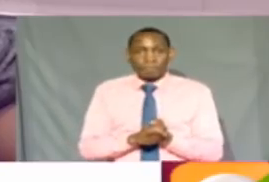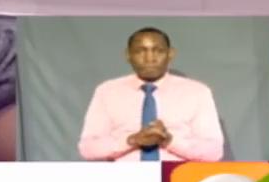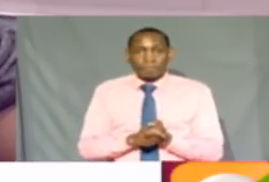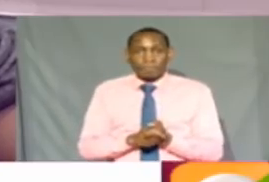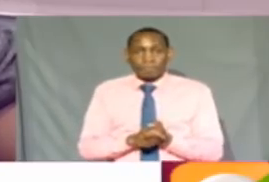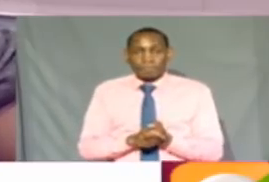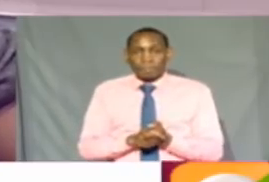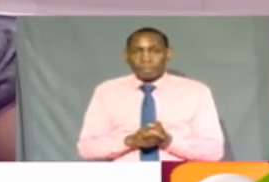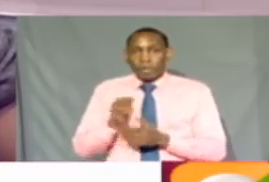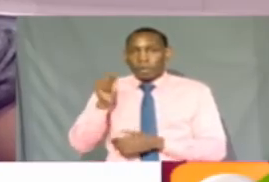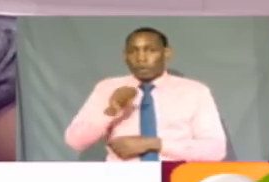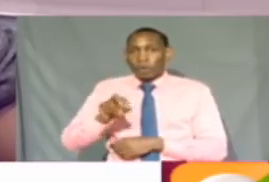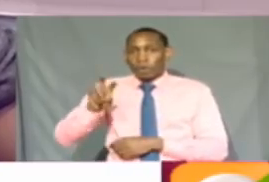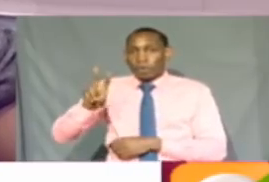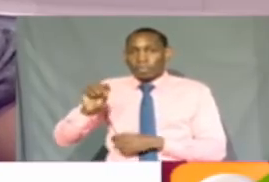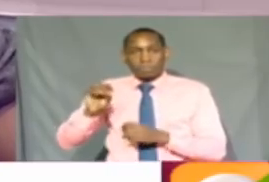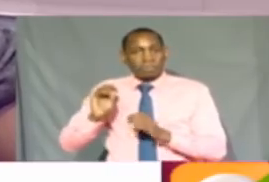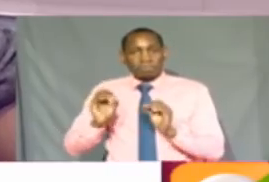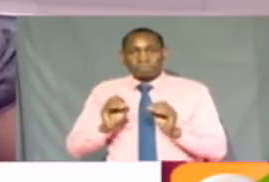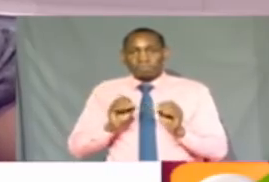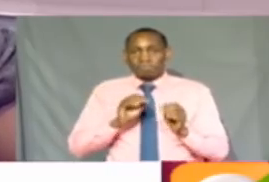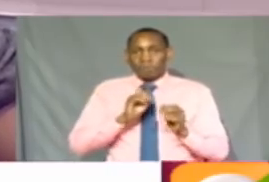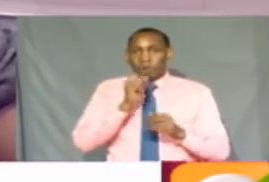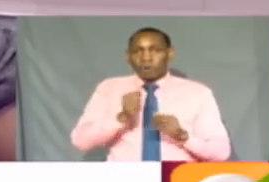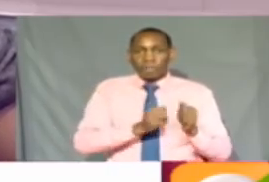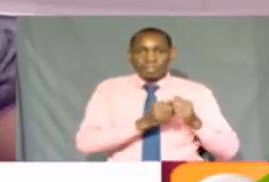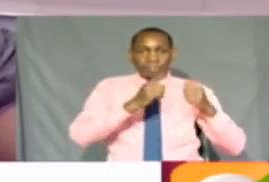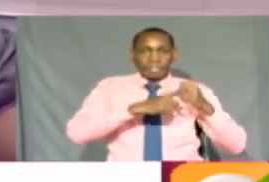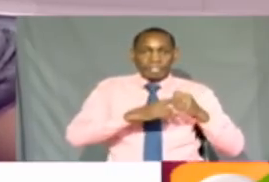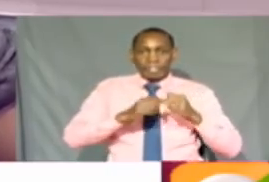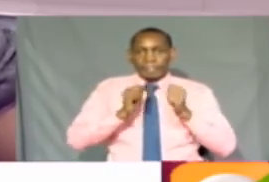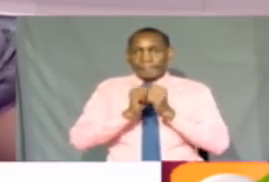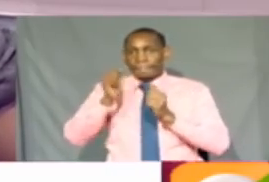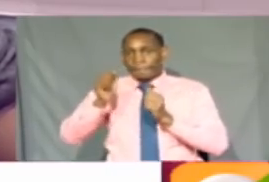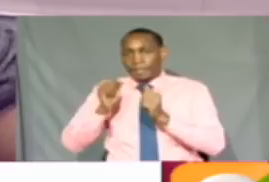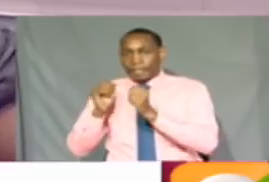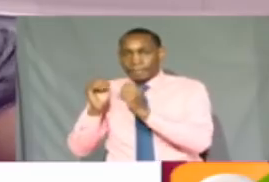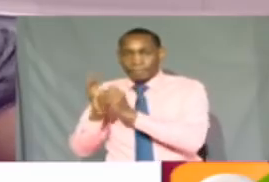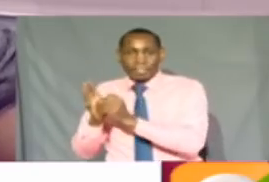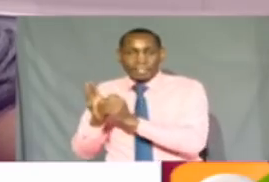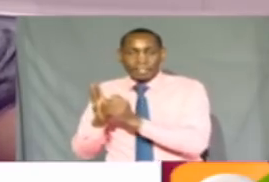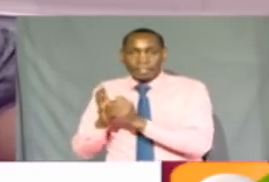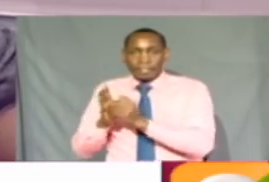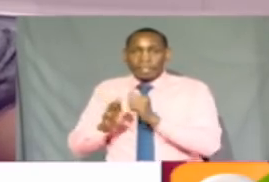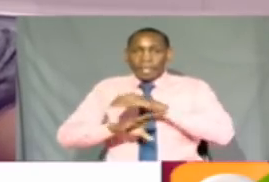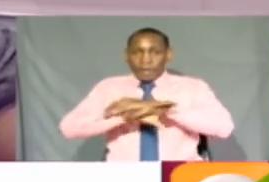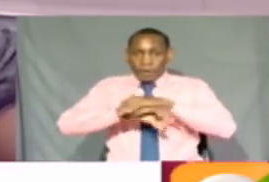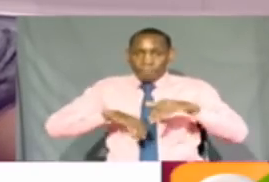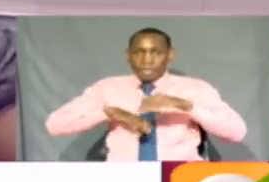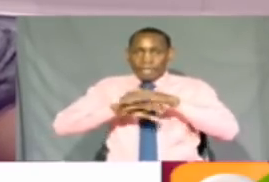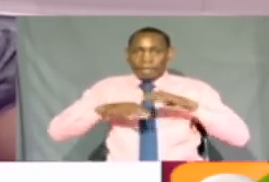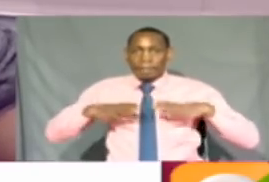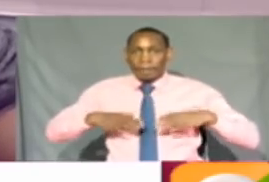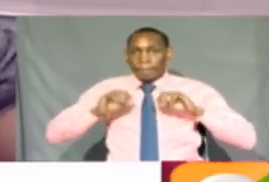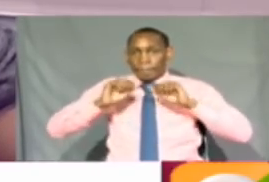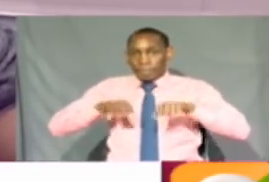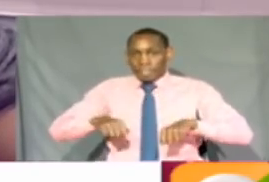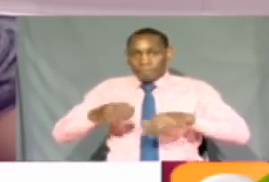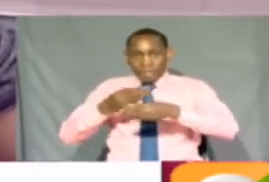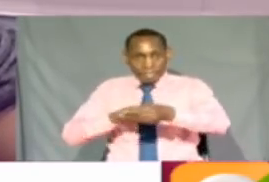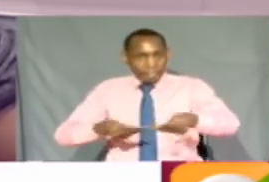aren't 20. These kids are 16, 15, 14, robbing people on the street to be able to